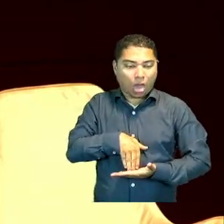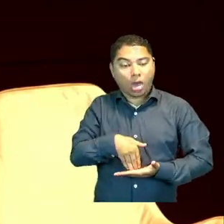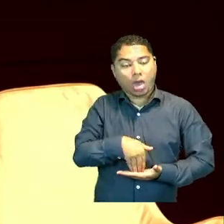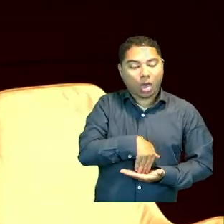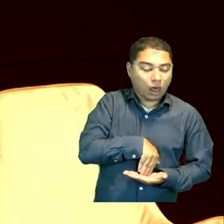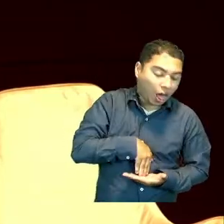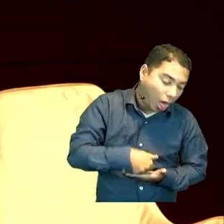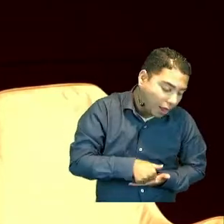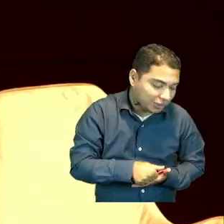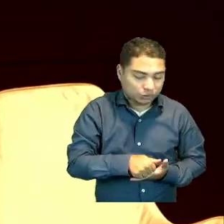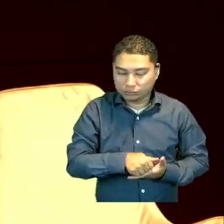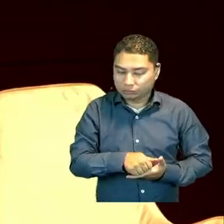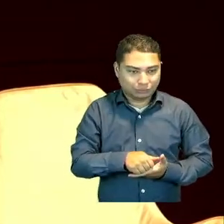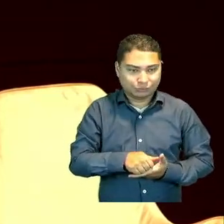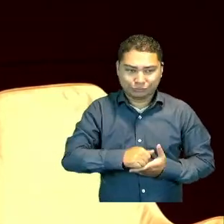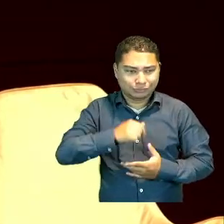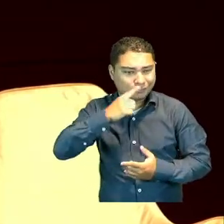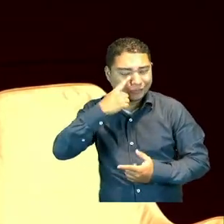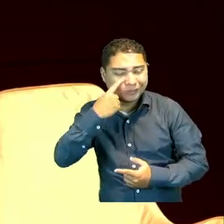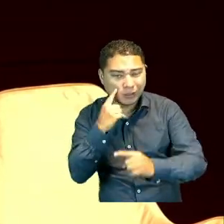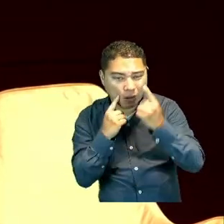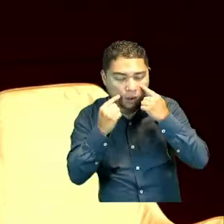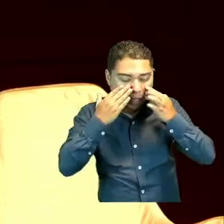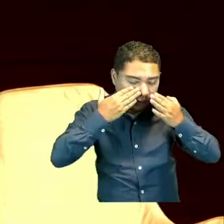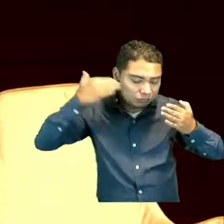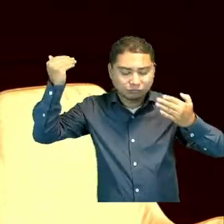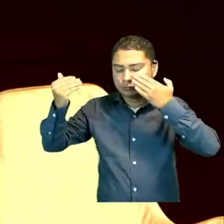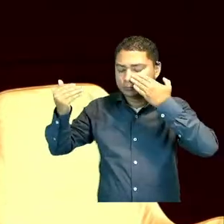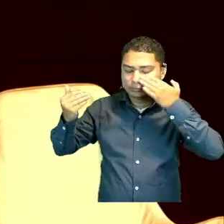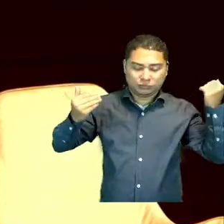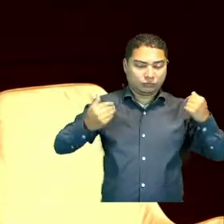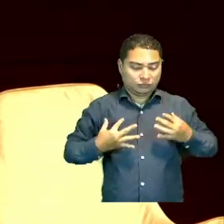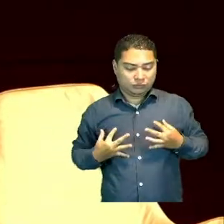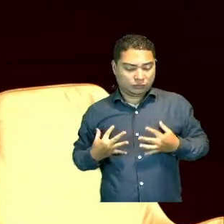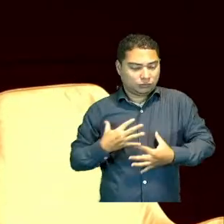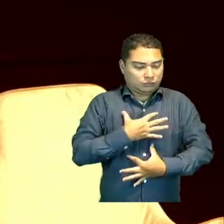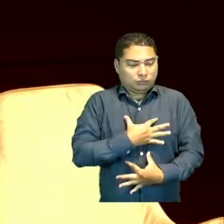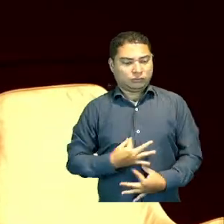break down, because I shake off my tears,